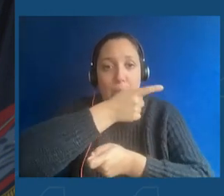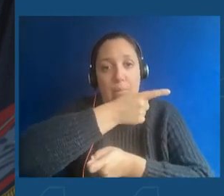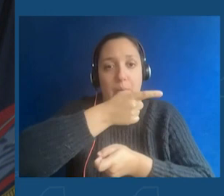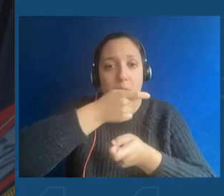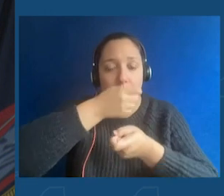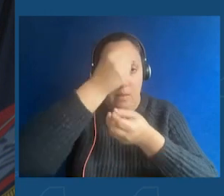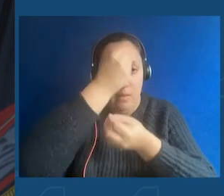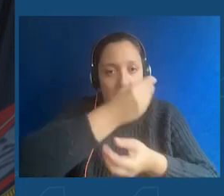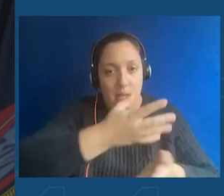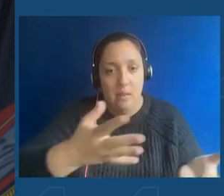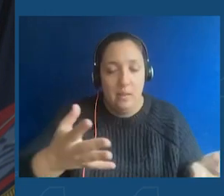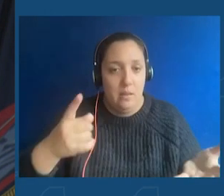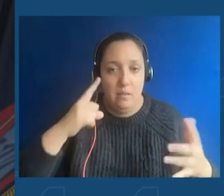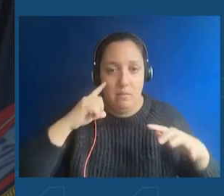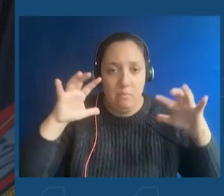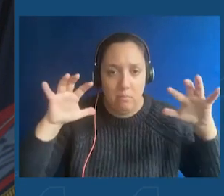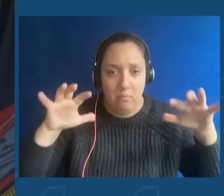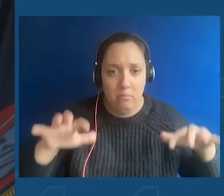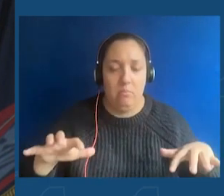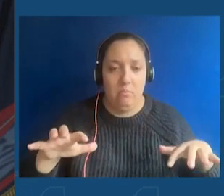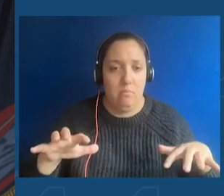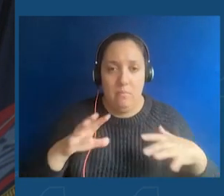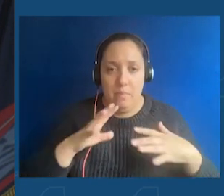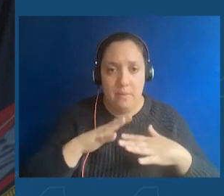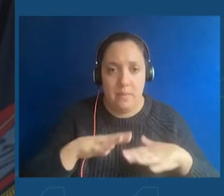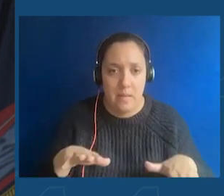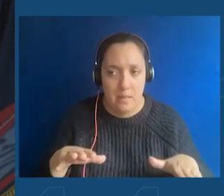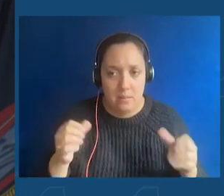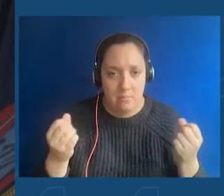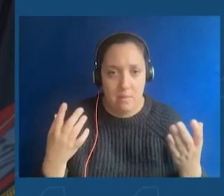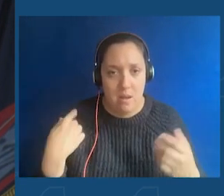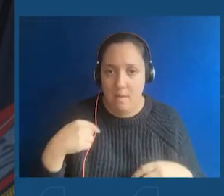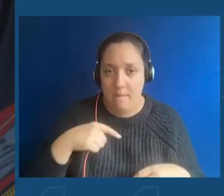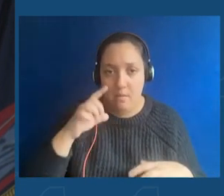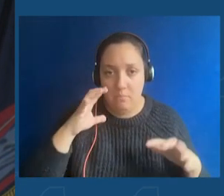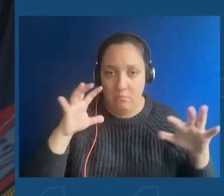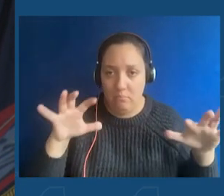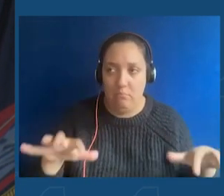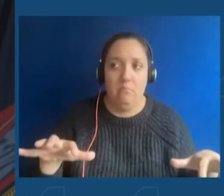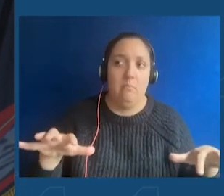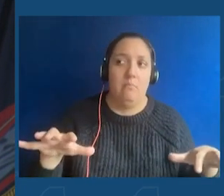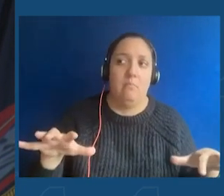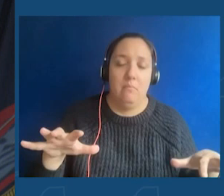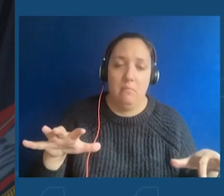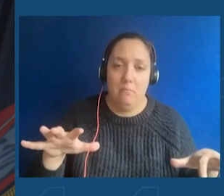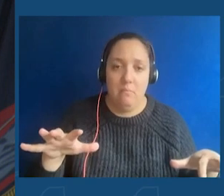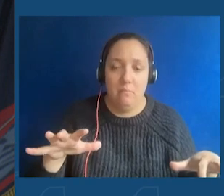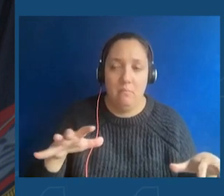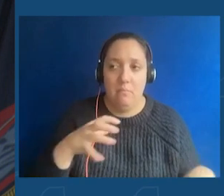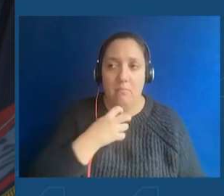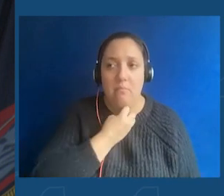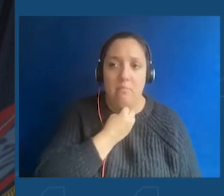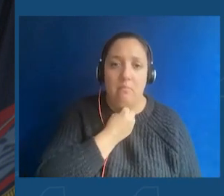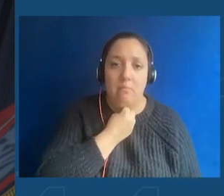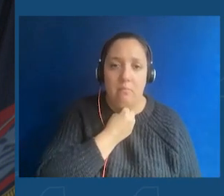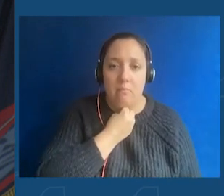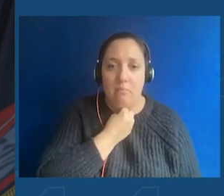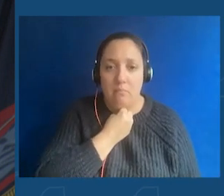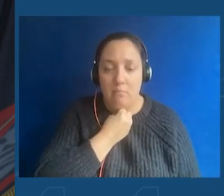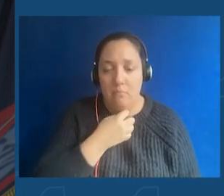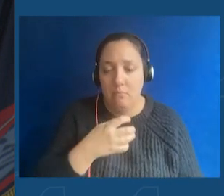stunned silence among many of us. Can this really be what will happen in this great country? There